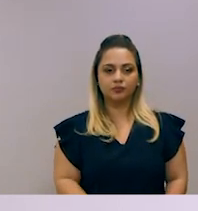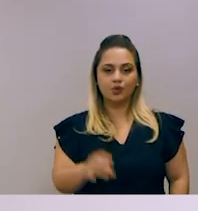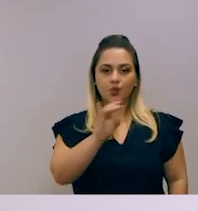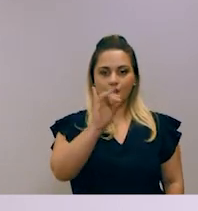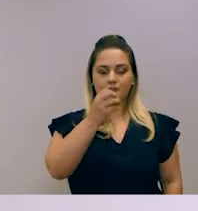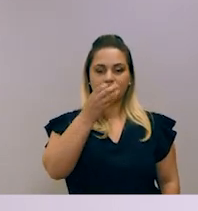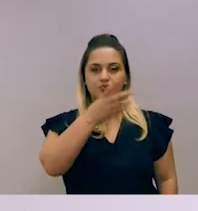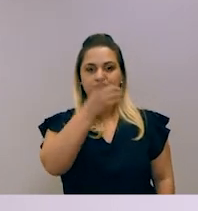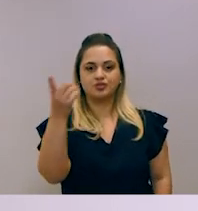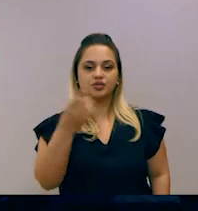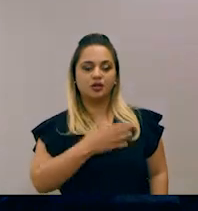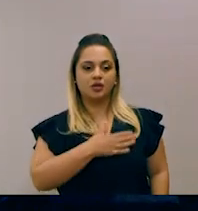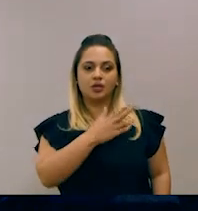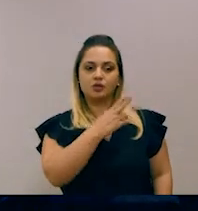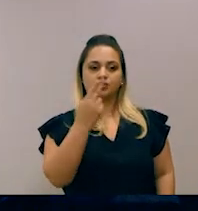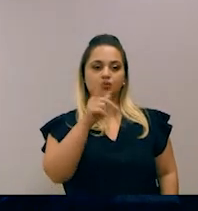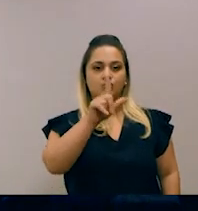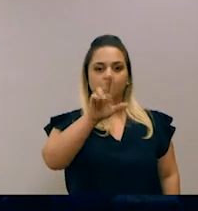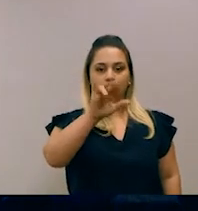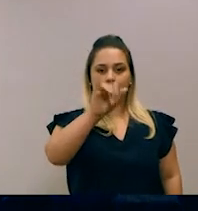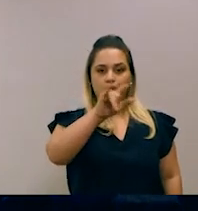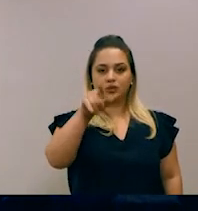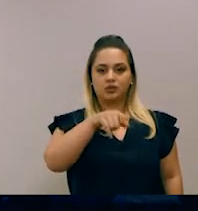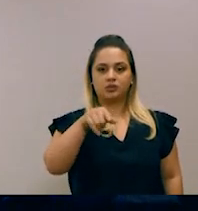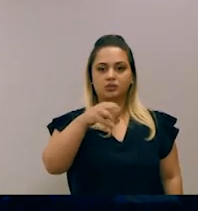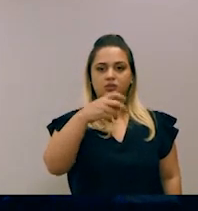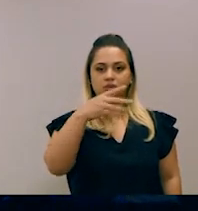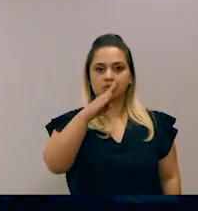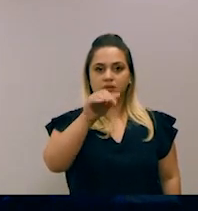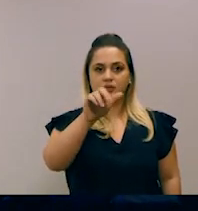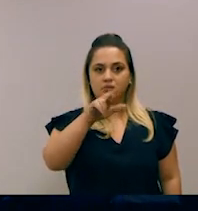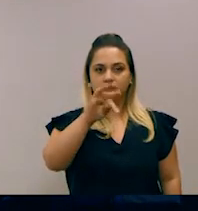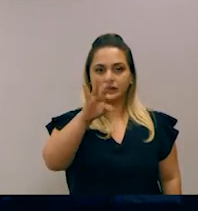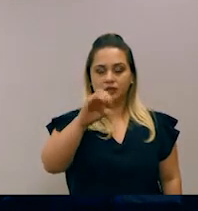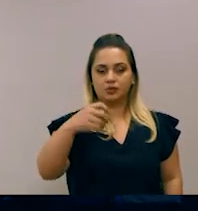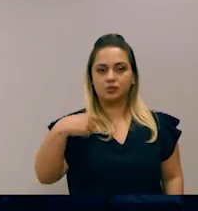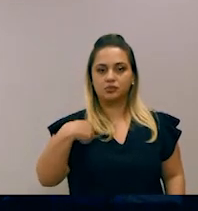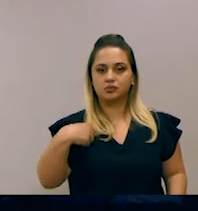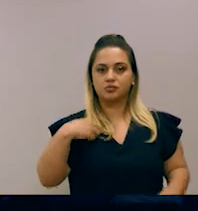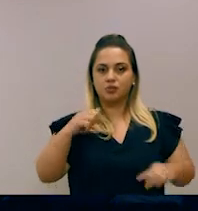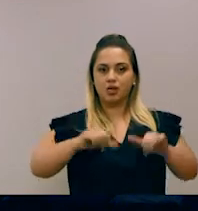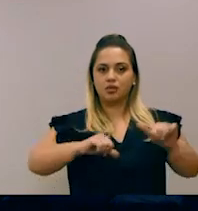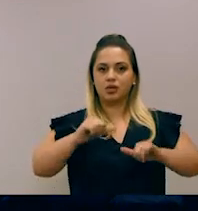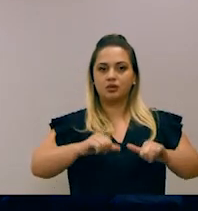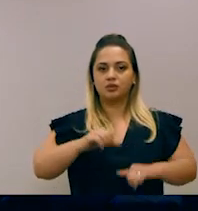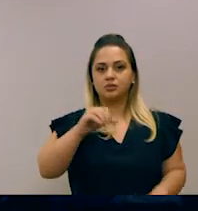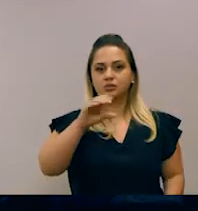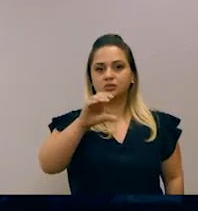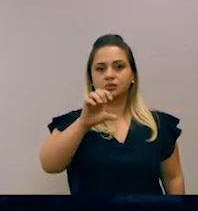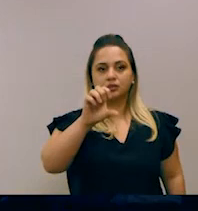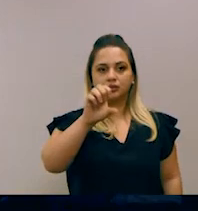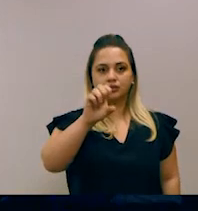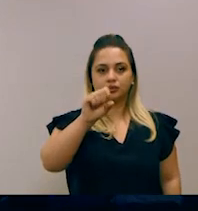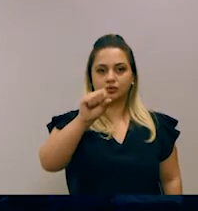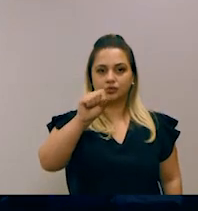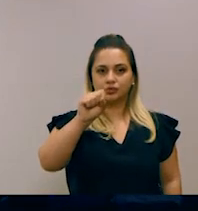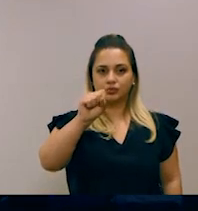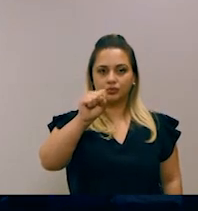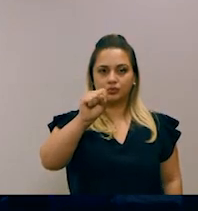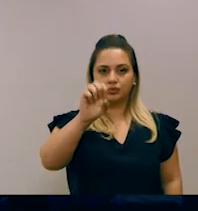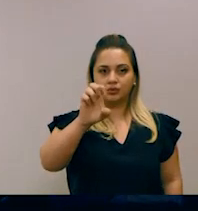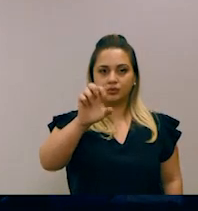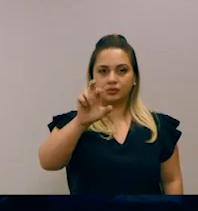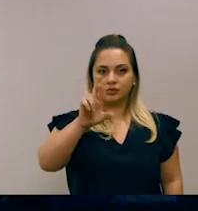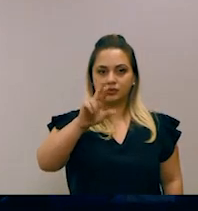Good morning, everyone. My name is Luis Brito. I'm an analyst of CEPRO, and today I'm here to present